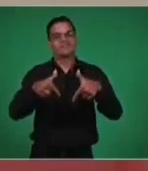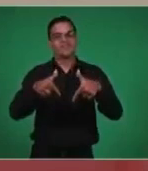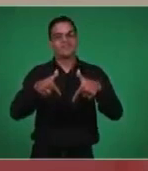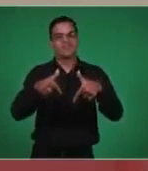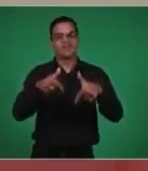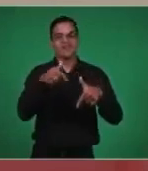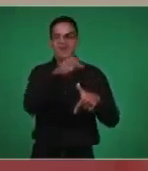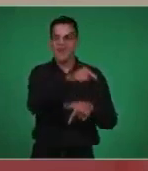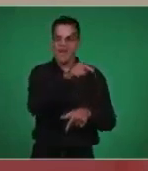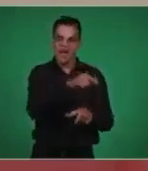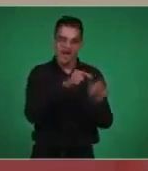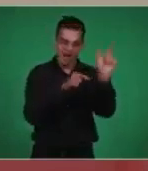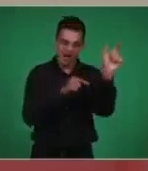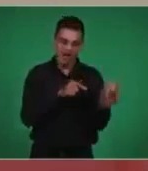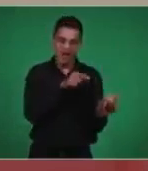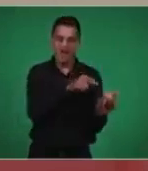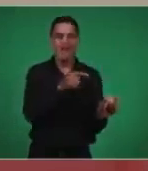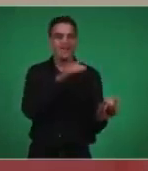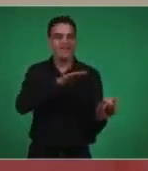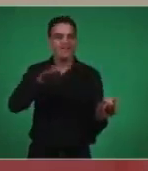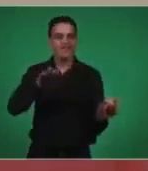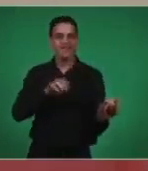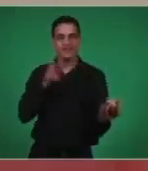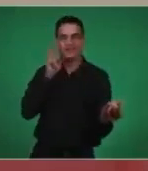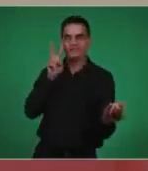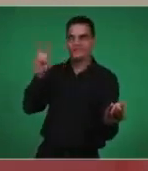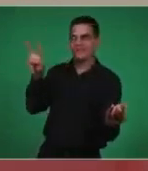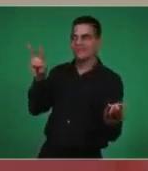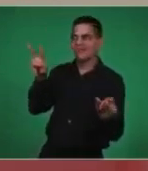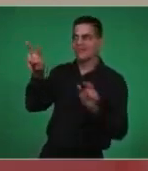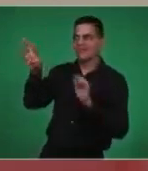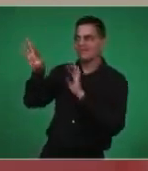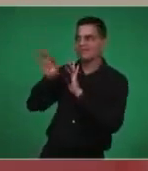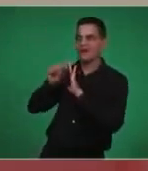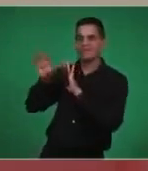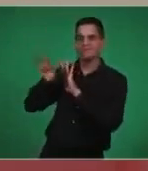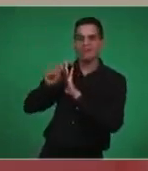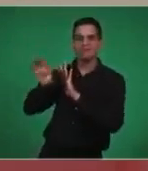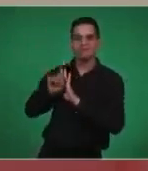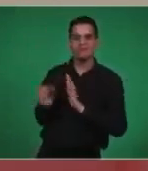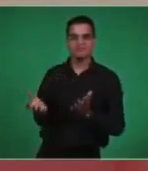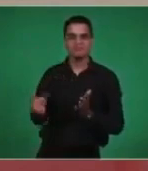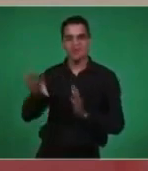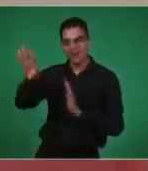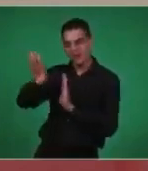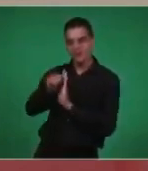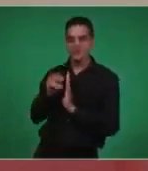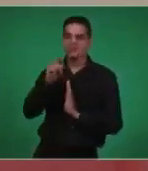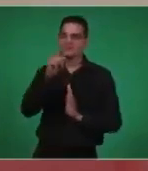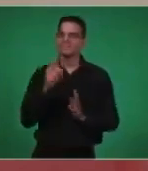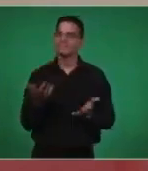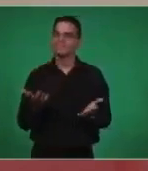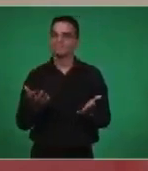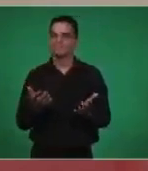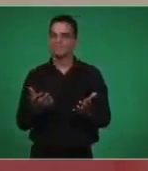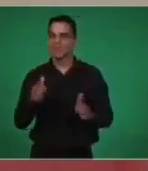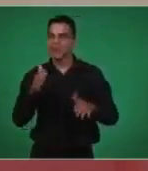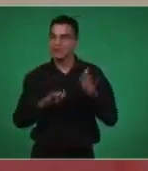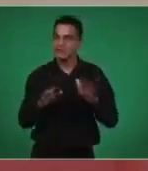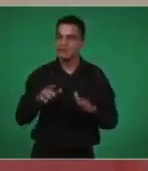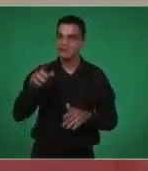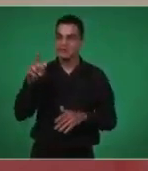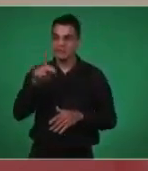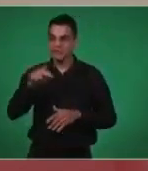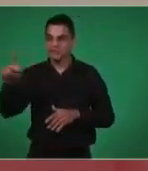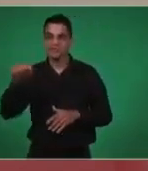so the child absorbs all of this. Today we have a great problem, which is the teachers, not all of them, but a large majority,